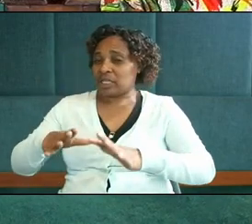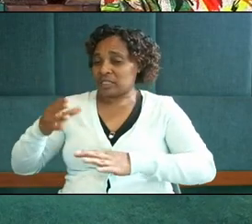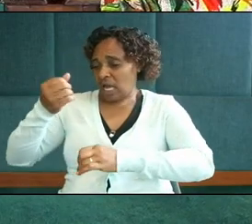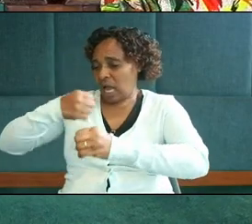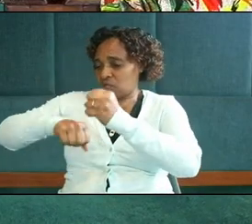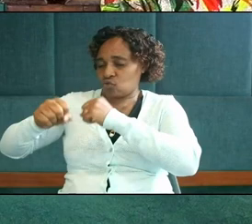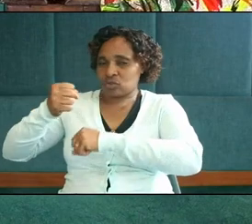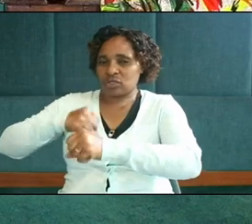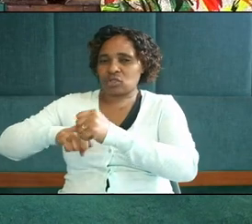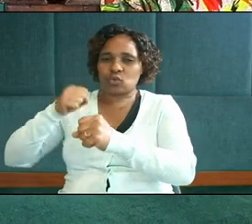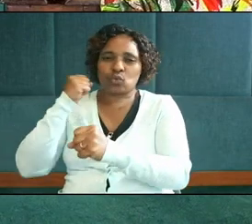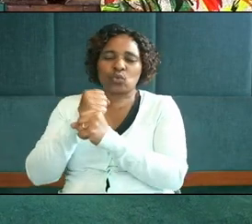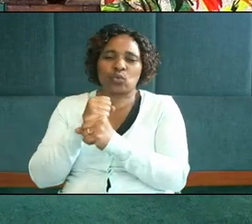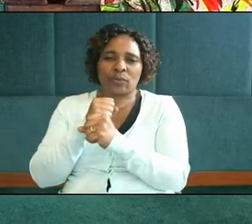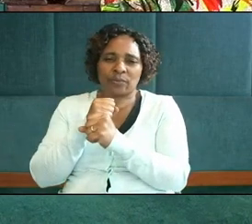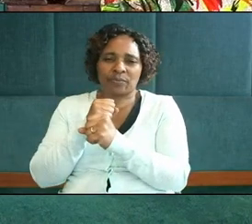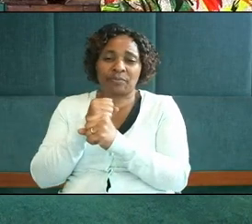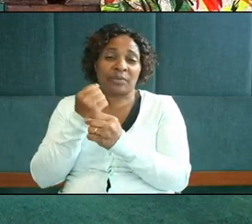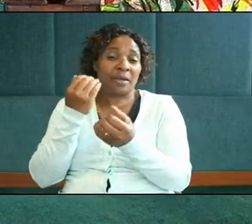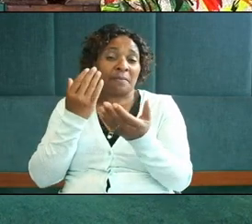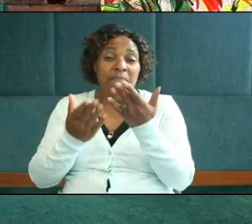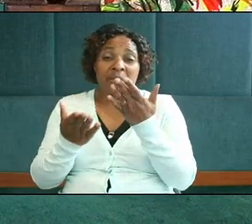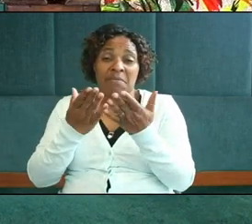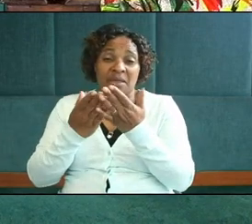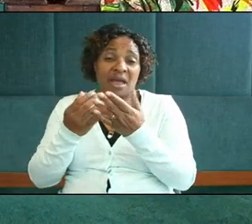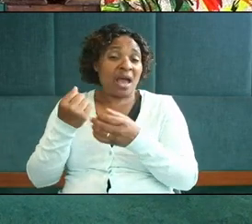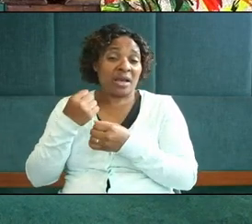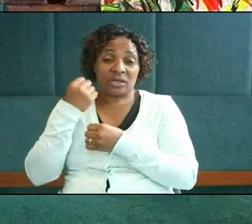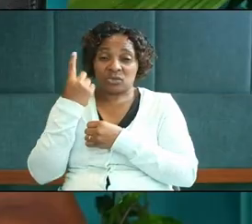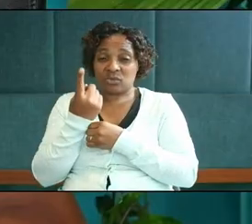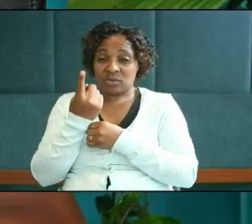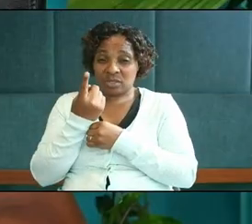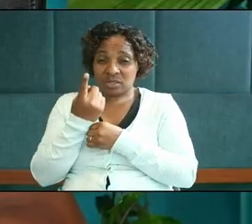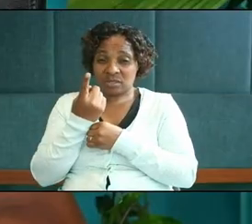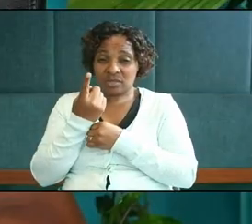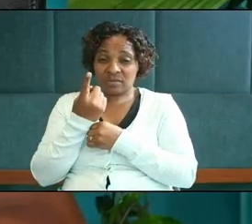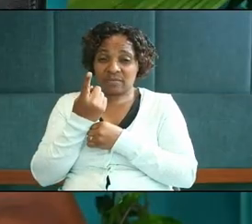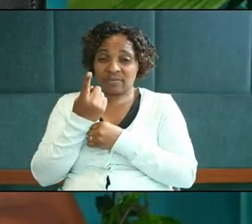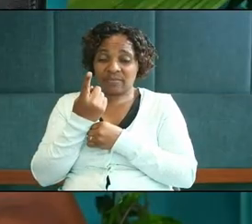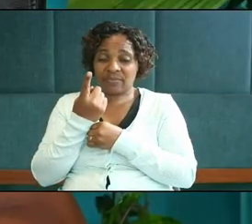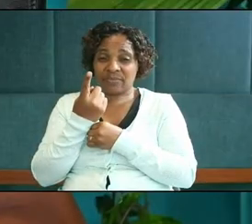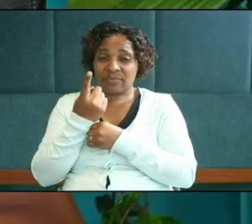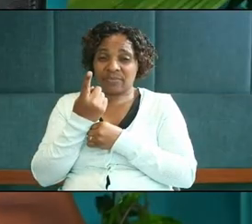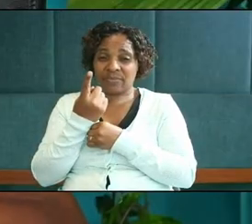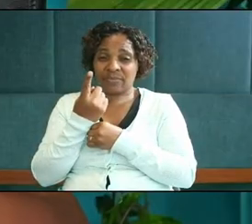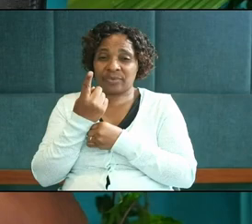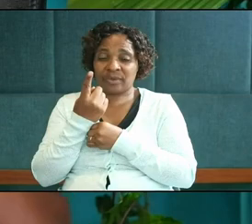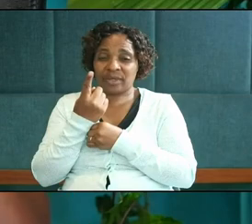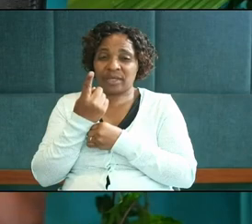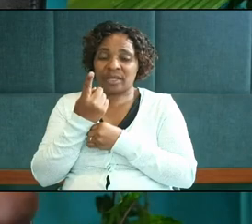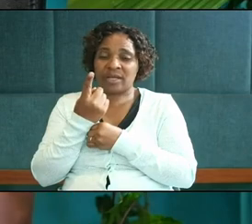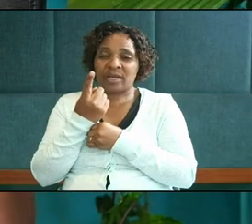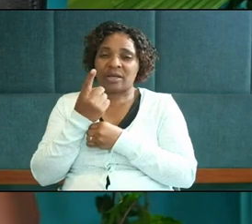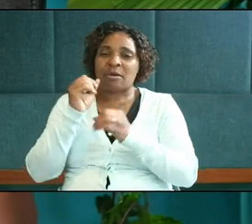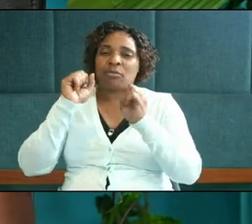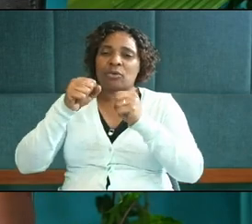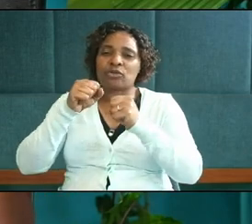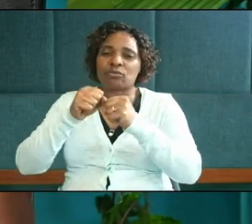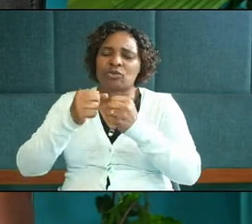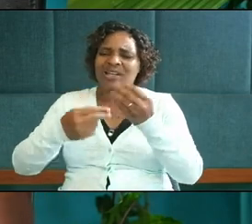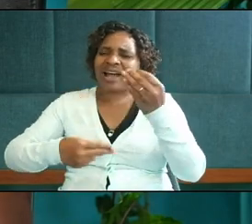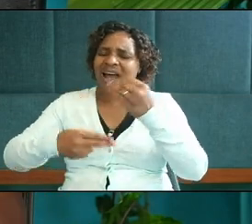perform, you mm-hmm. see. And probably he may have not understood that he'll be held in high